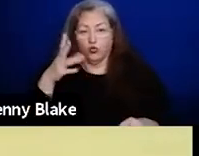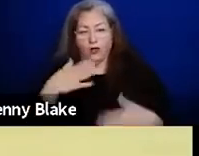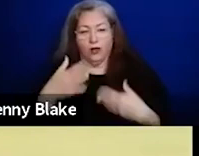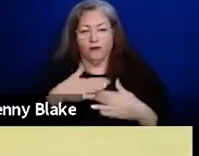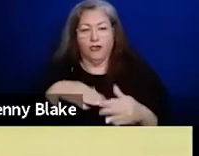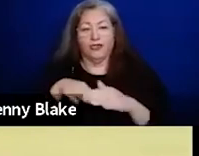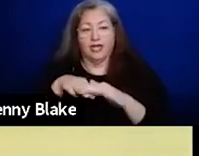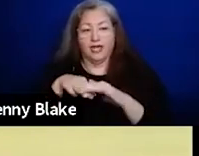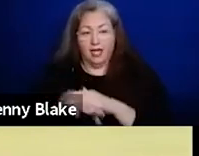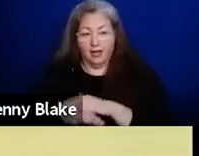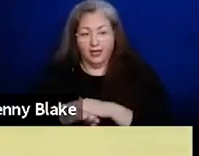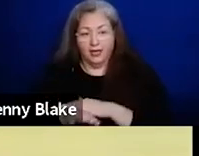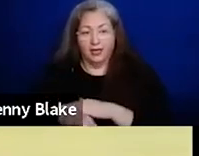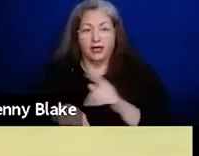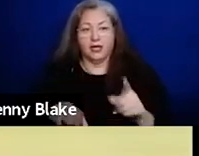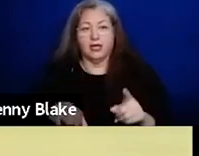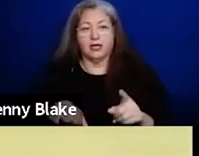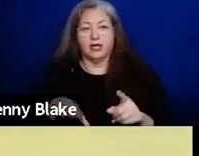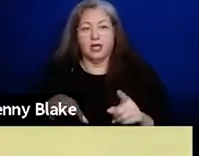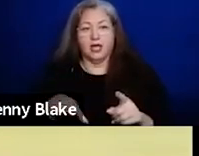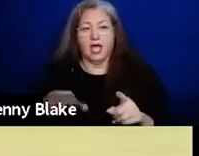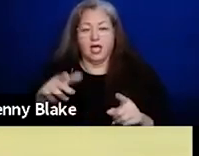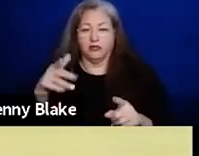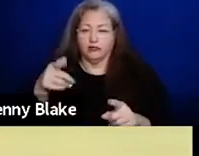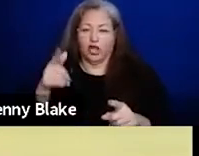came in and then they had the shot.